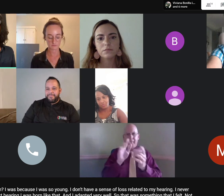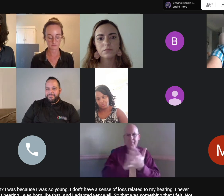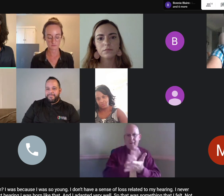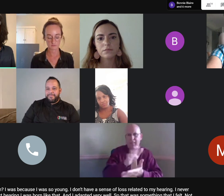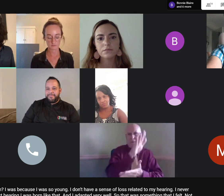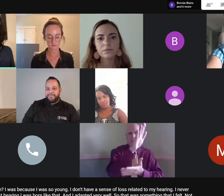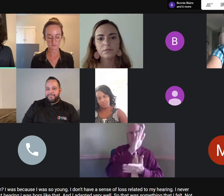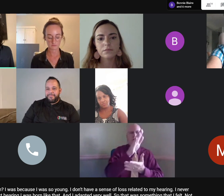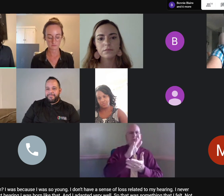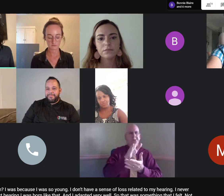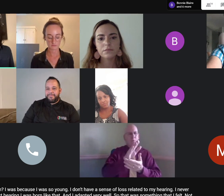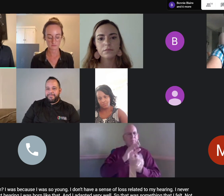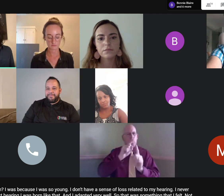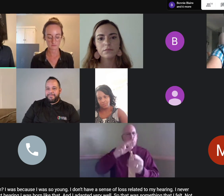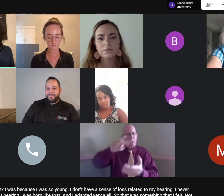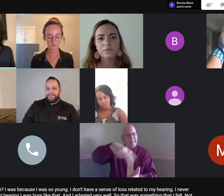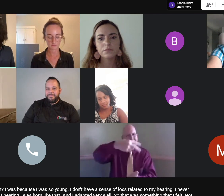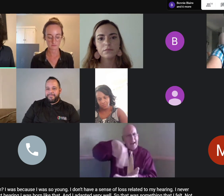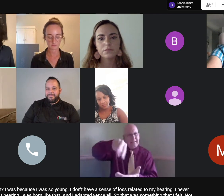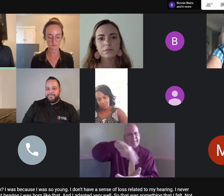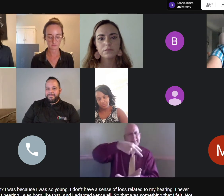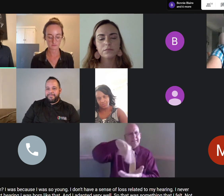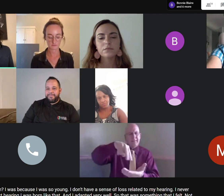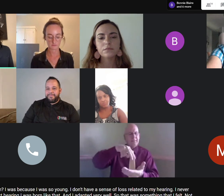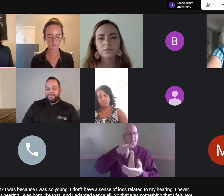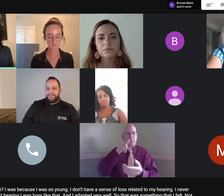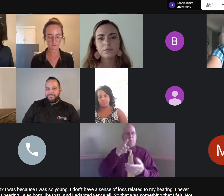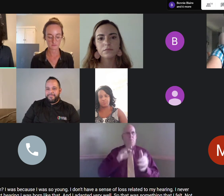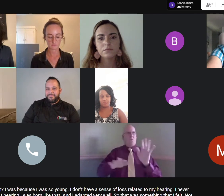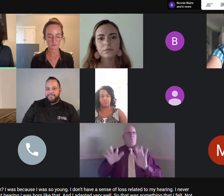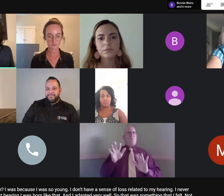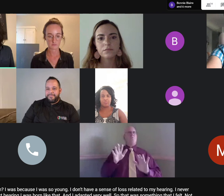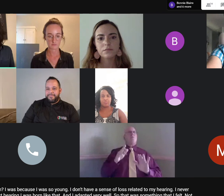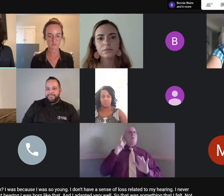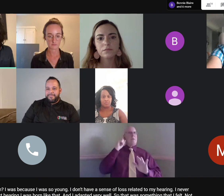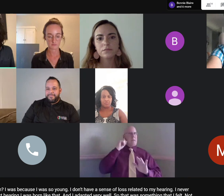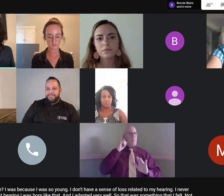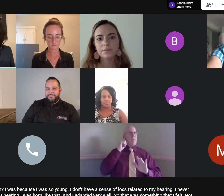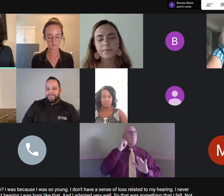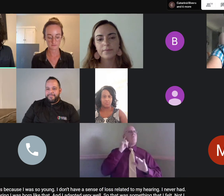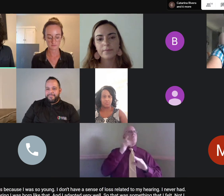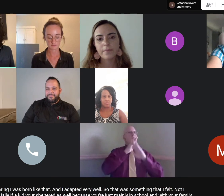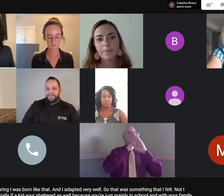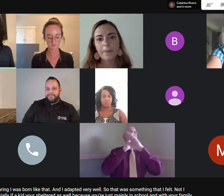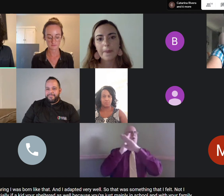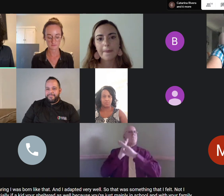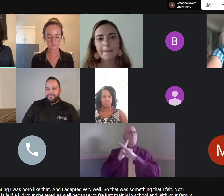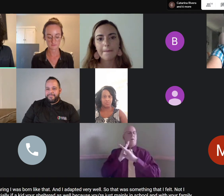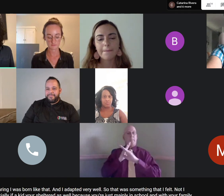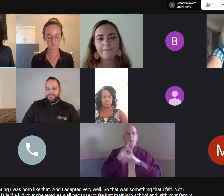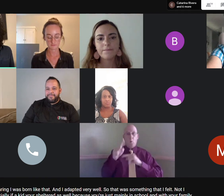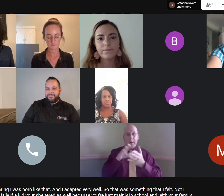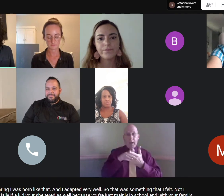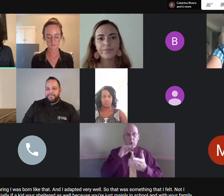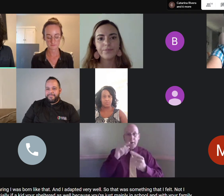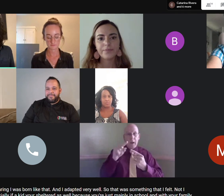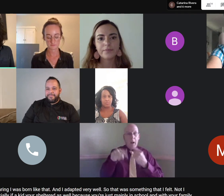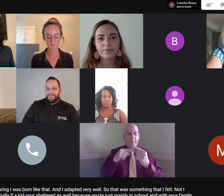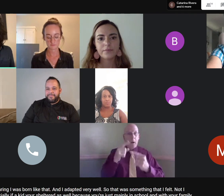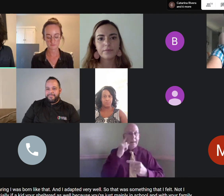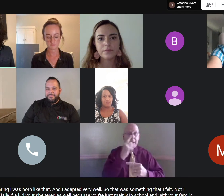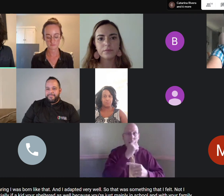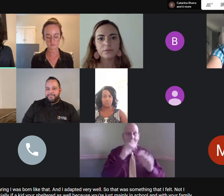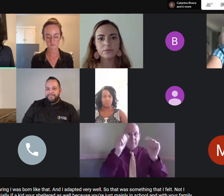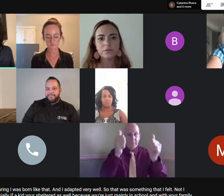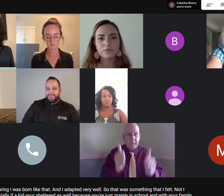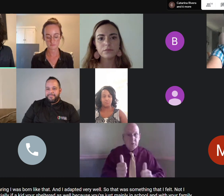attending events, you're changing context so much. But when I found out about my vision loss,